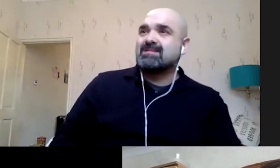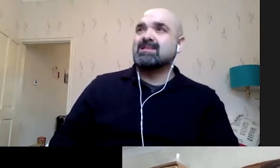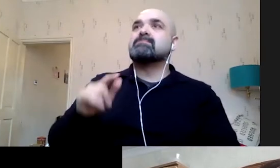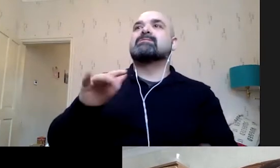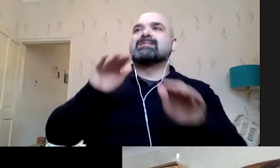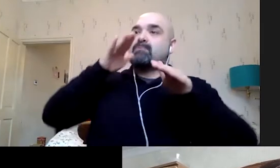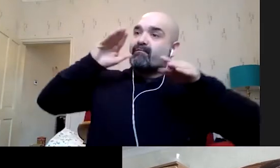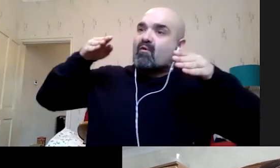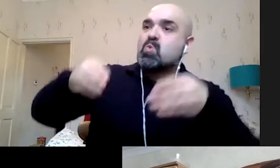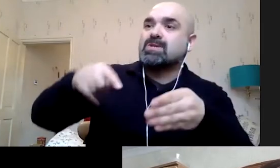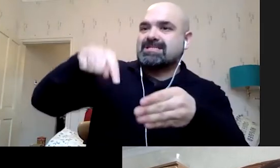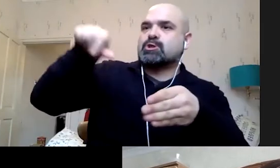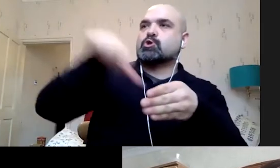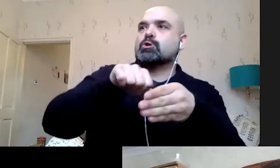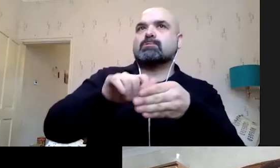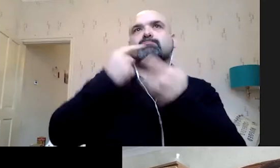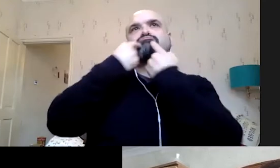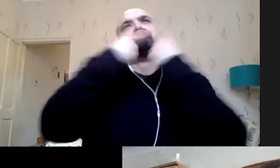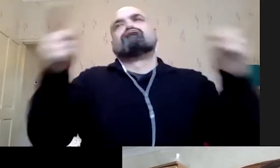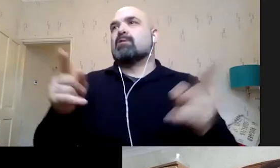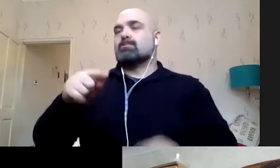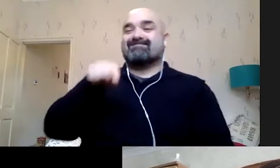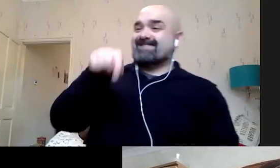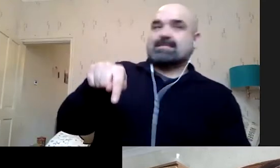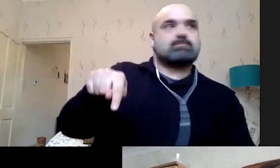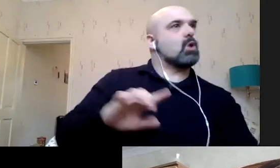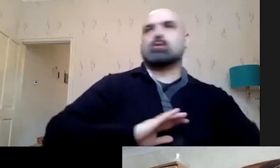it's not okay, it's never been okay, and it never will be okay.